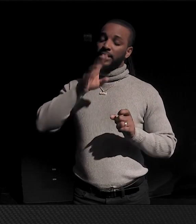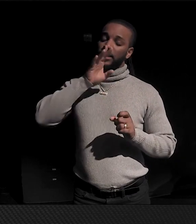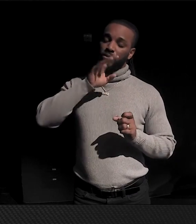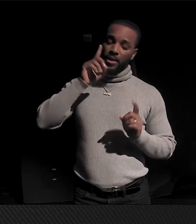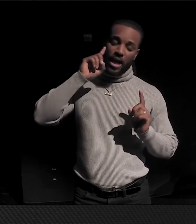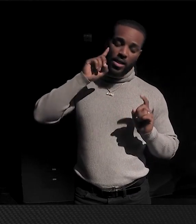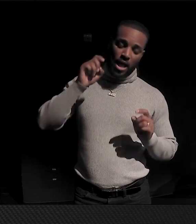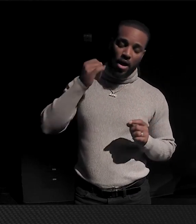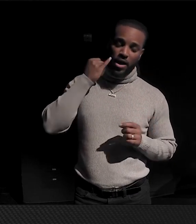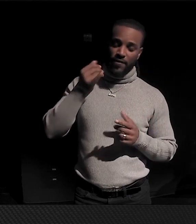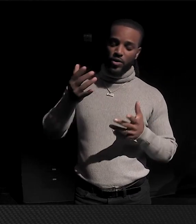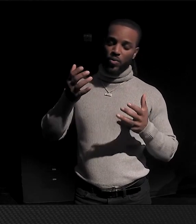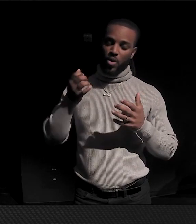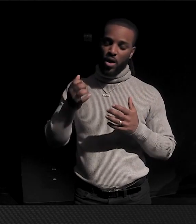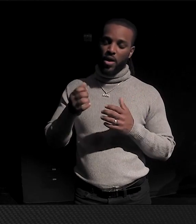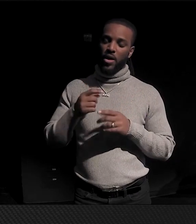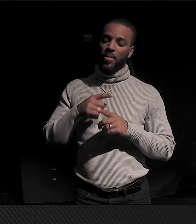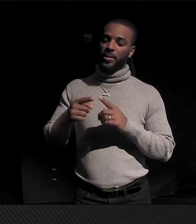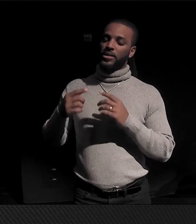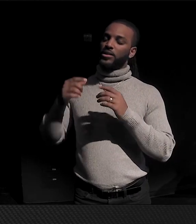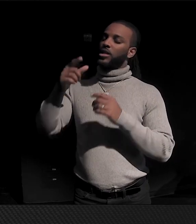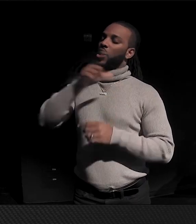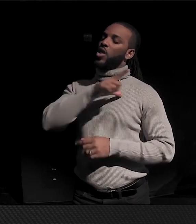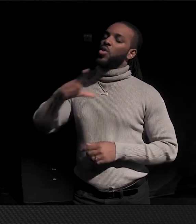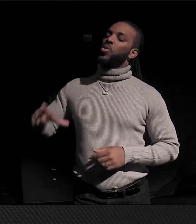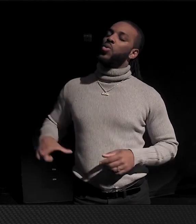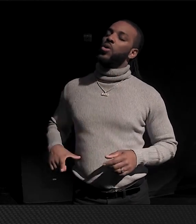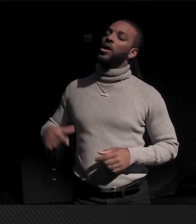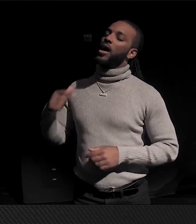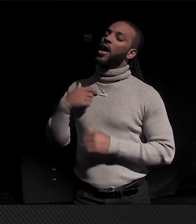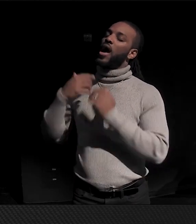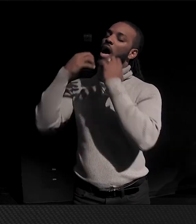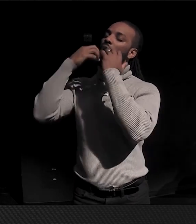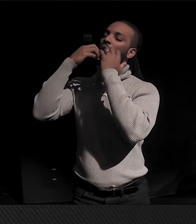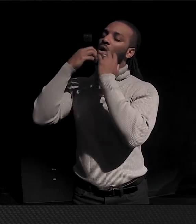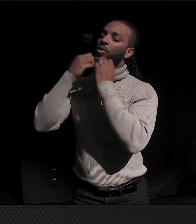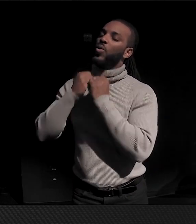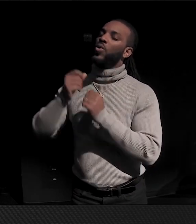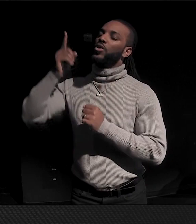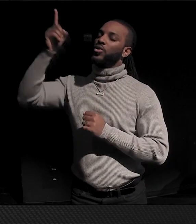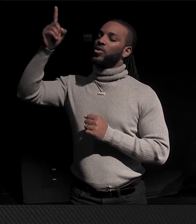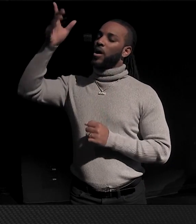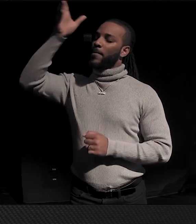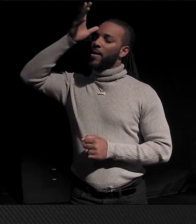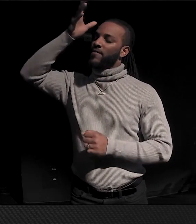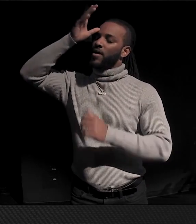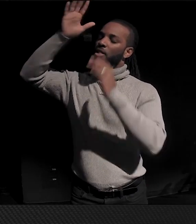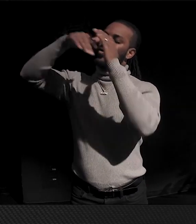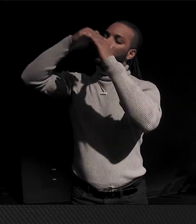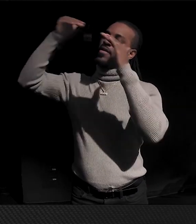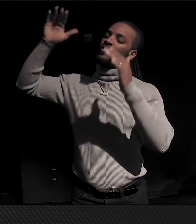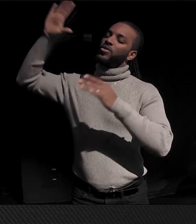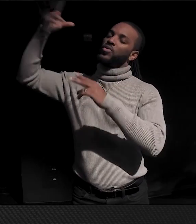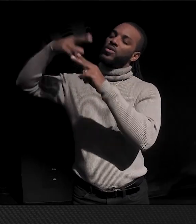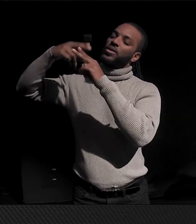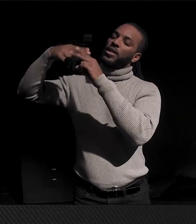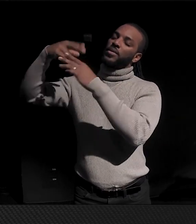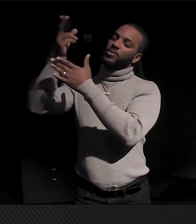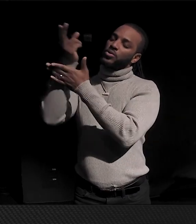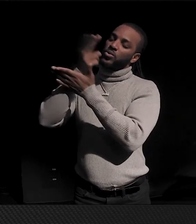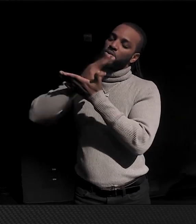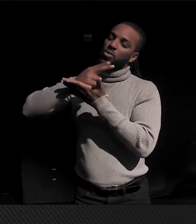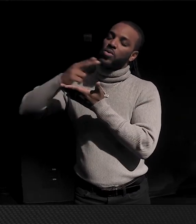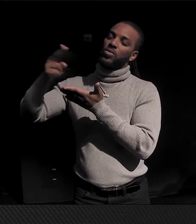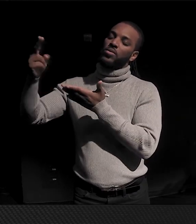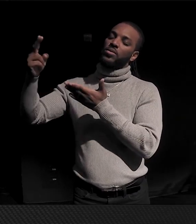I adore you. I adore you. My Father who is in heaven, holy is your name. Adoration is a weird